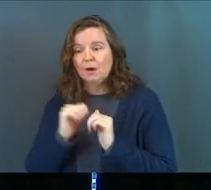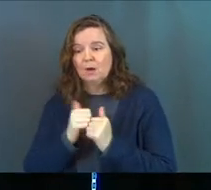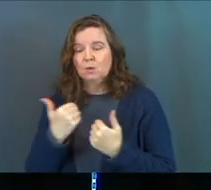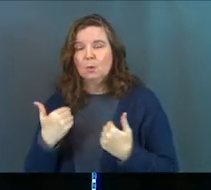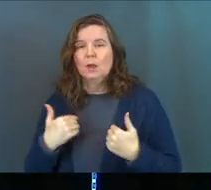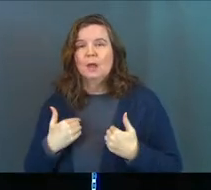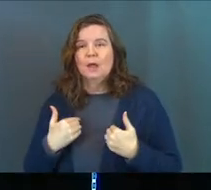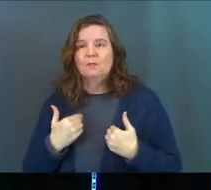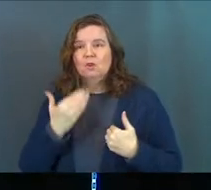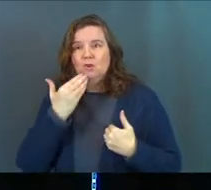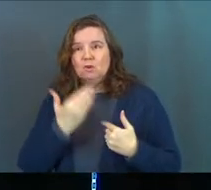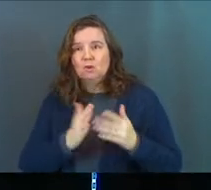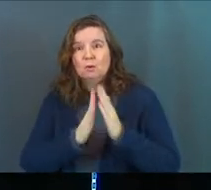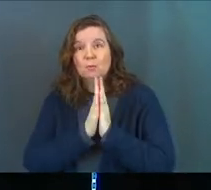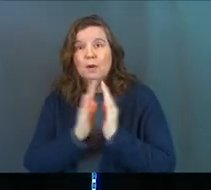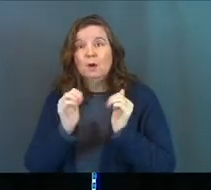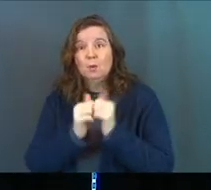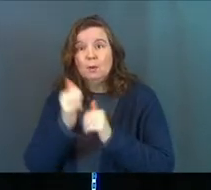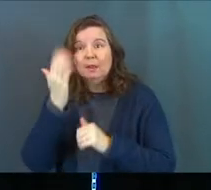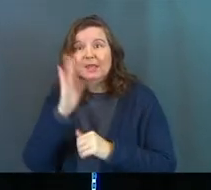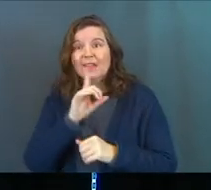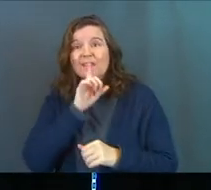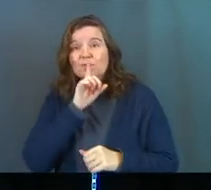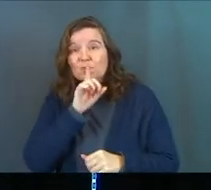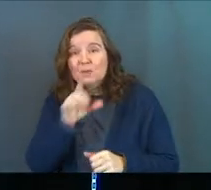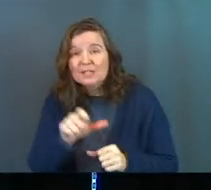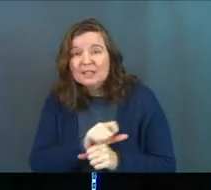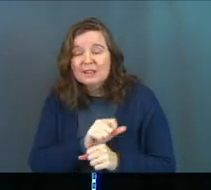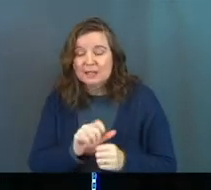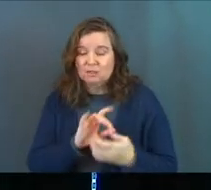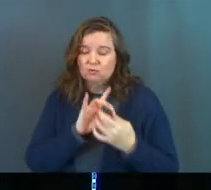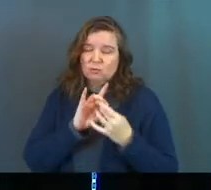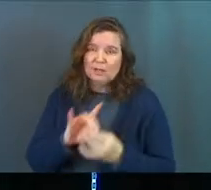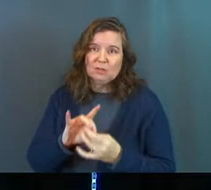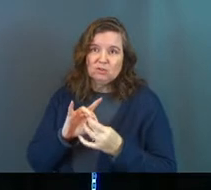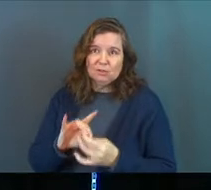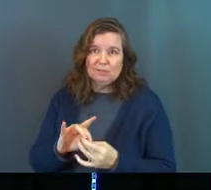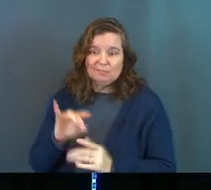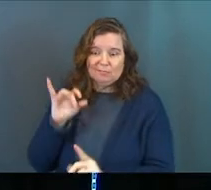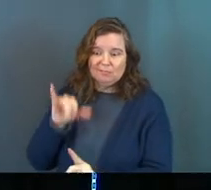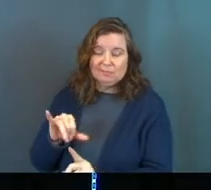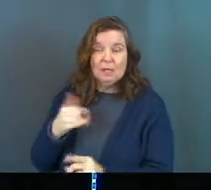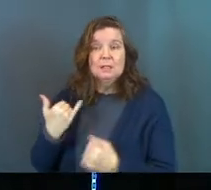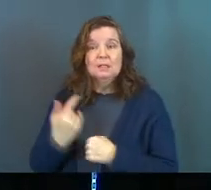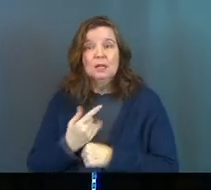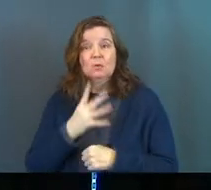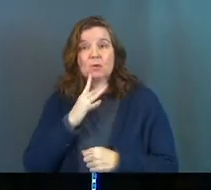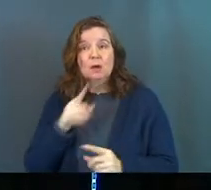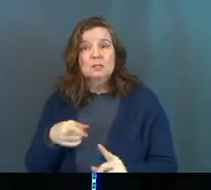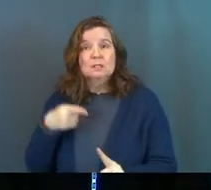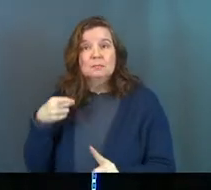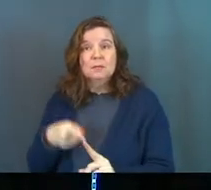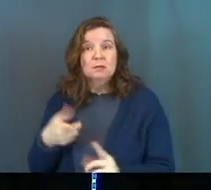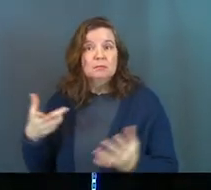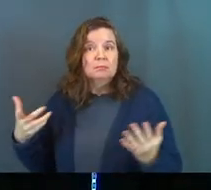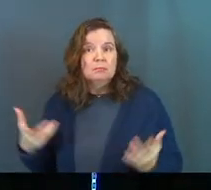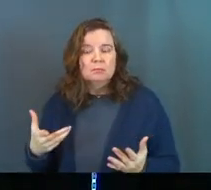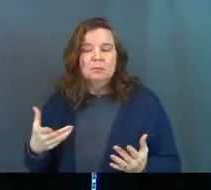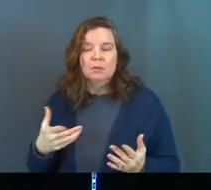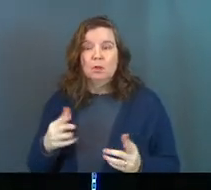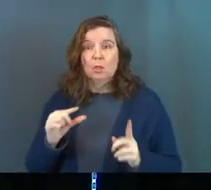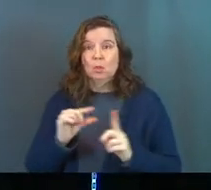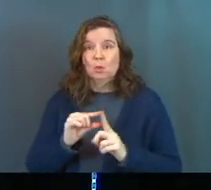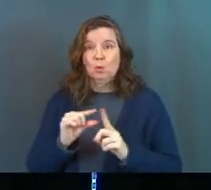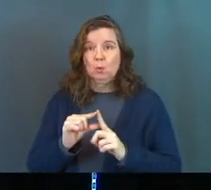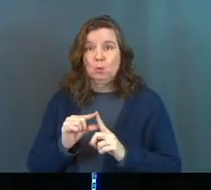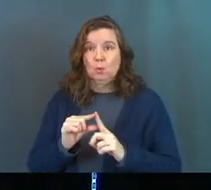to have good prayer with God that's real and that's relationship. And today we're going to talk specifically about the